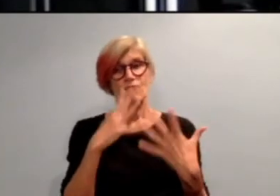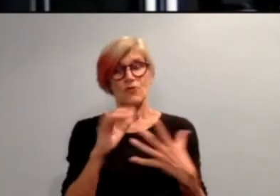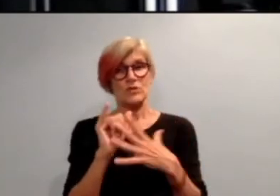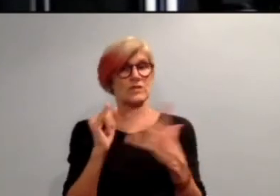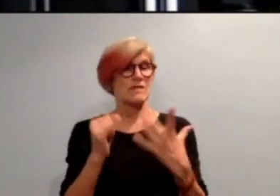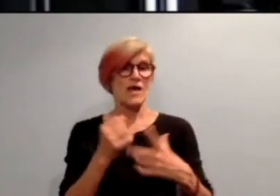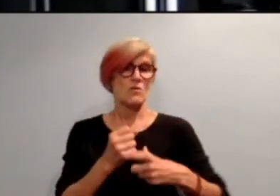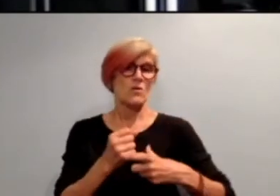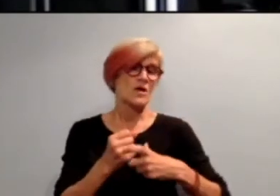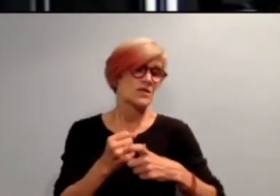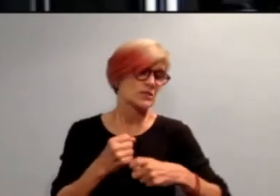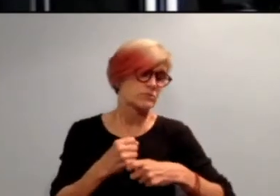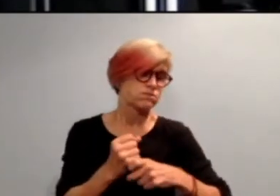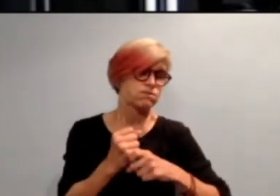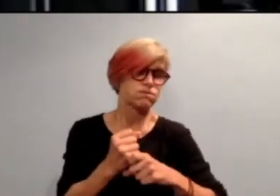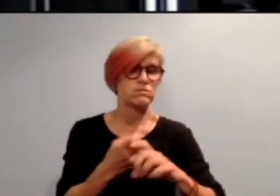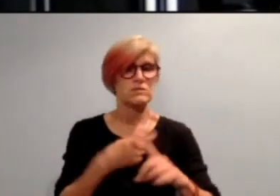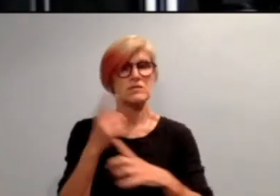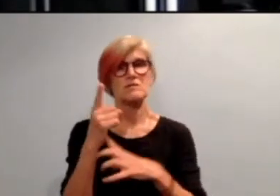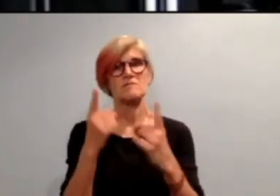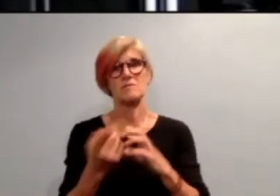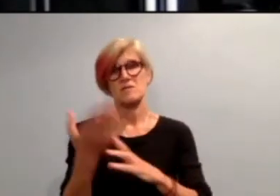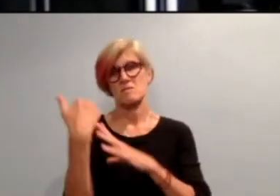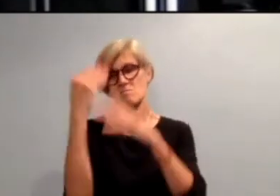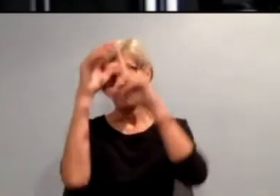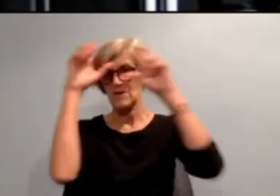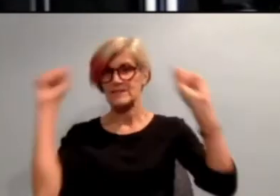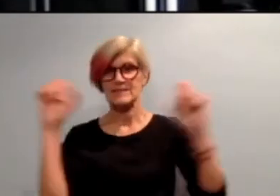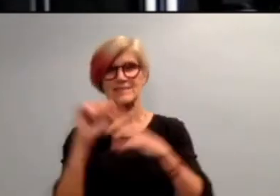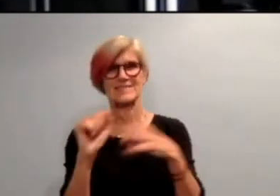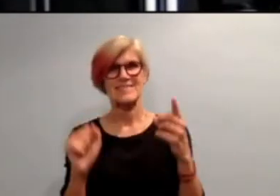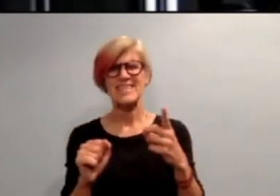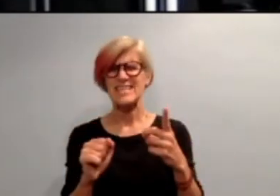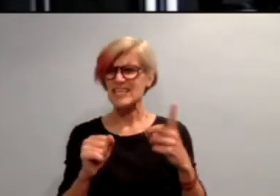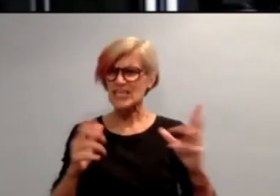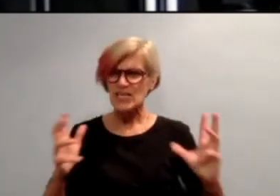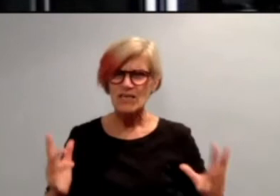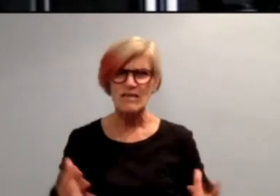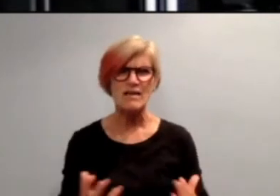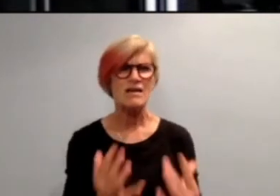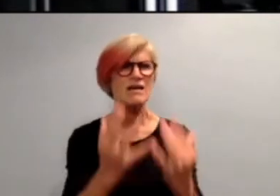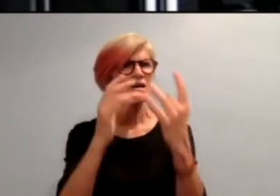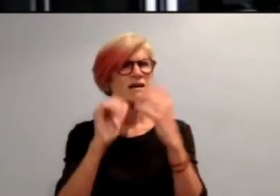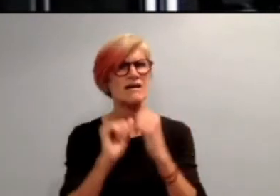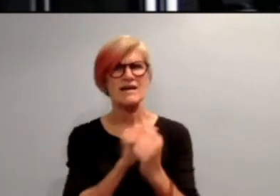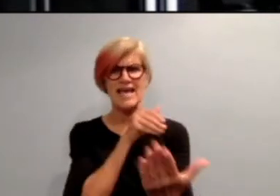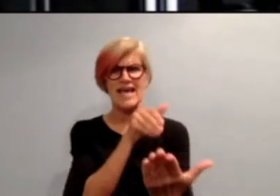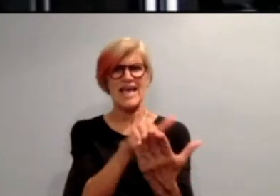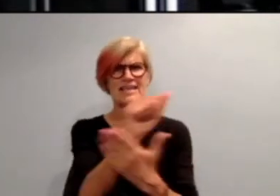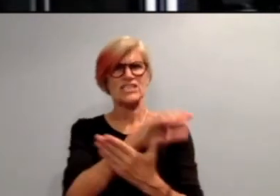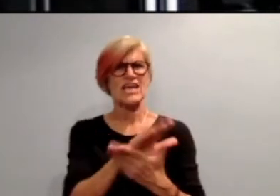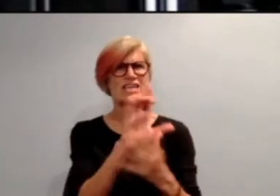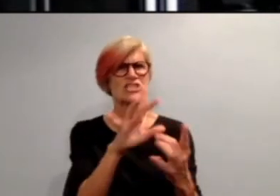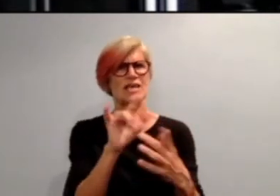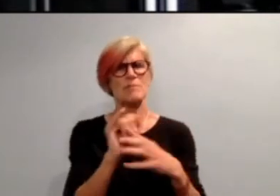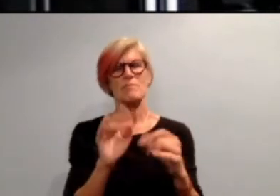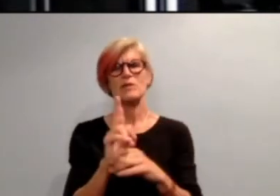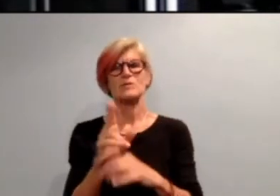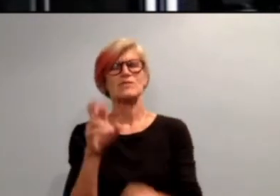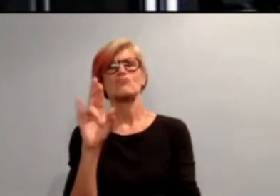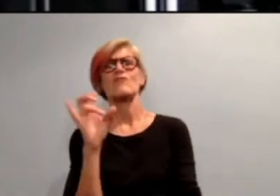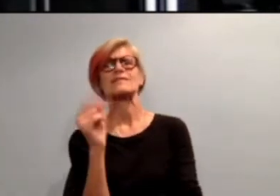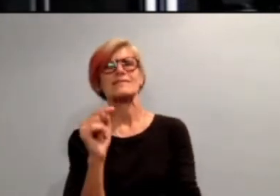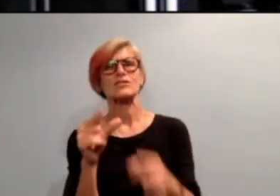stoked anti-Asian hate by using racist terms to describe the COVID virus. But the truth